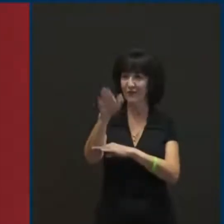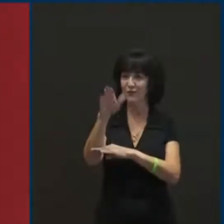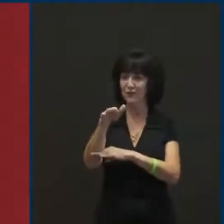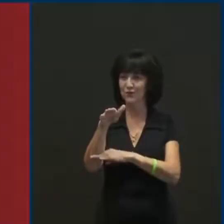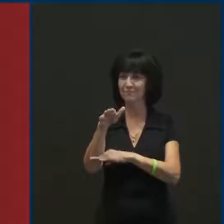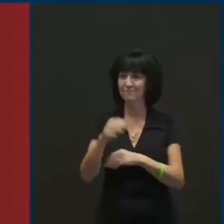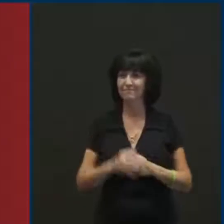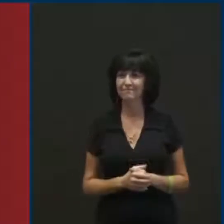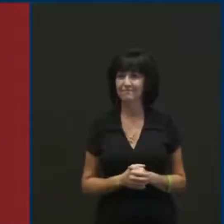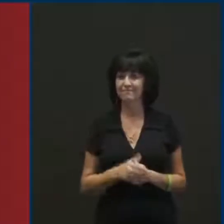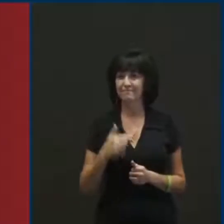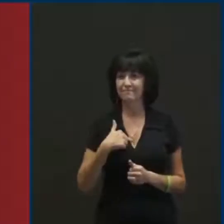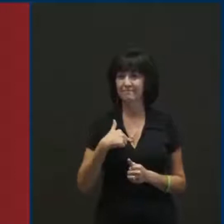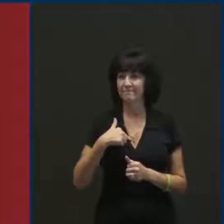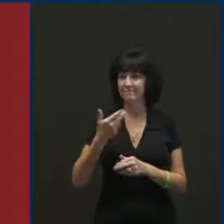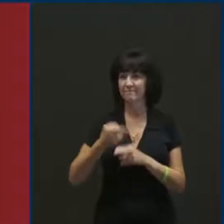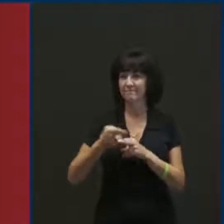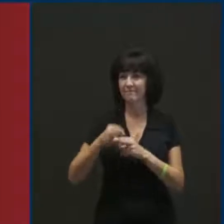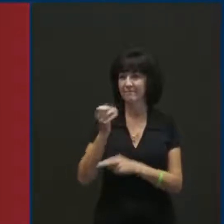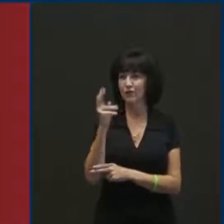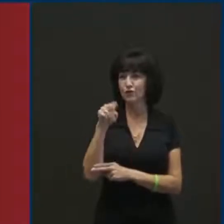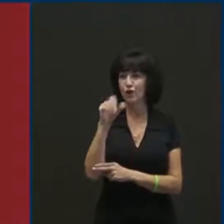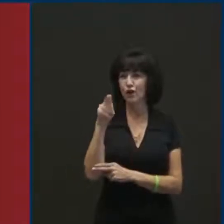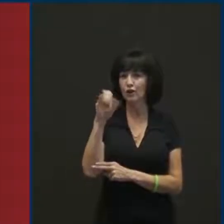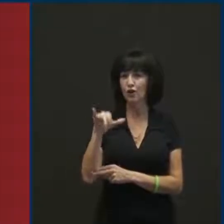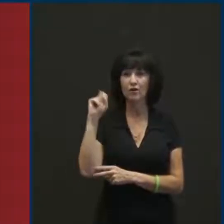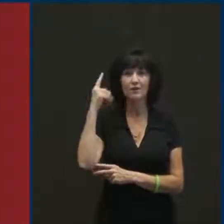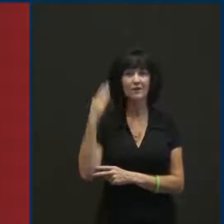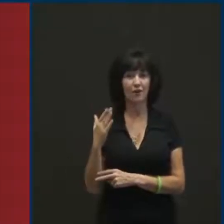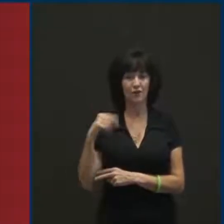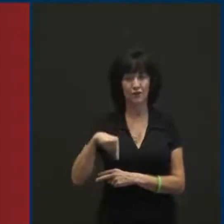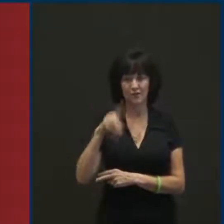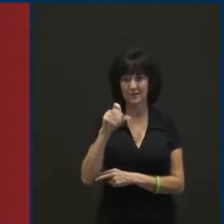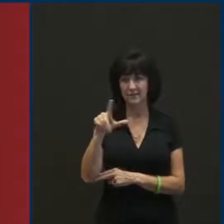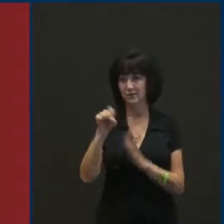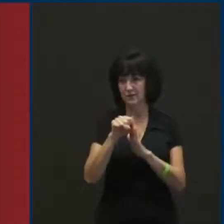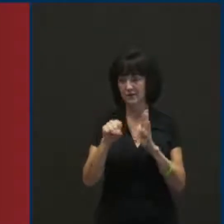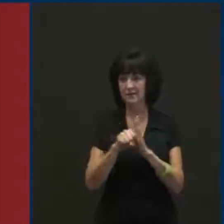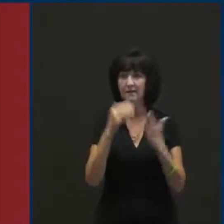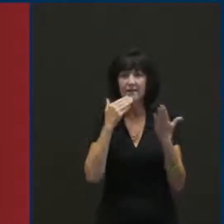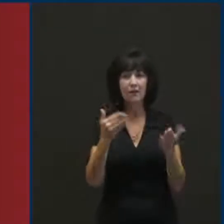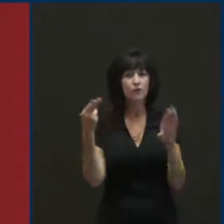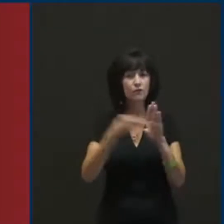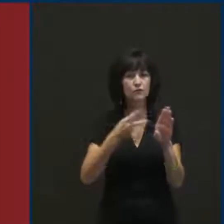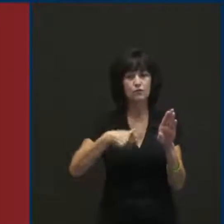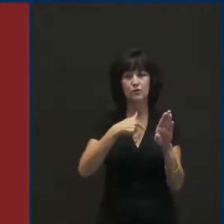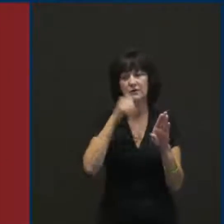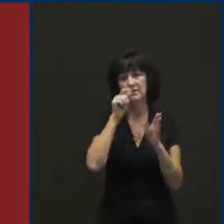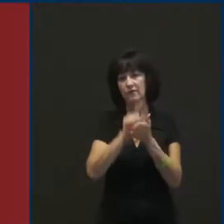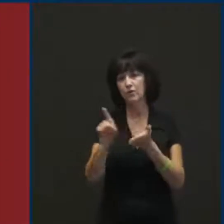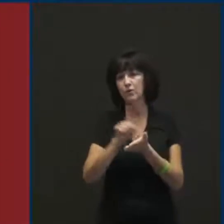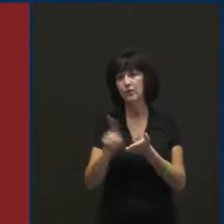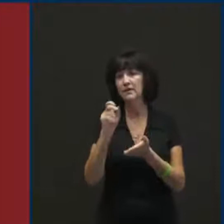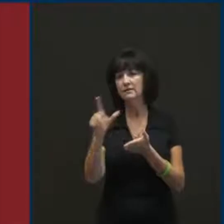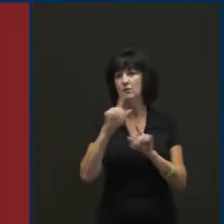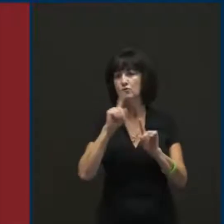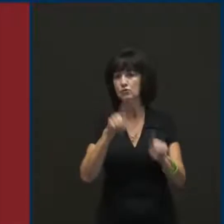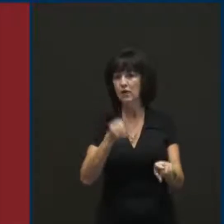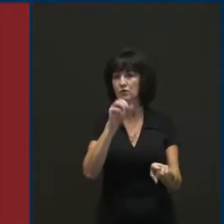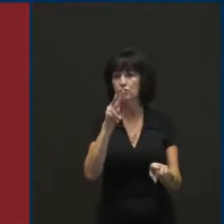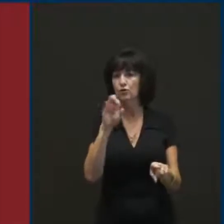I'm Governor John Carney. Thank you for joining us once again for our weekly press conference on Delaware's response to